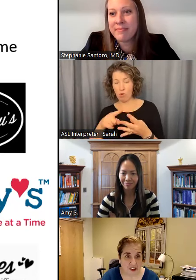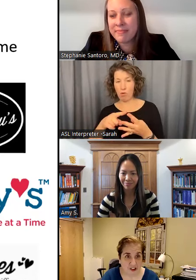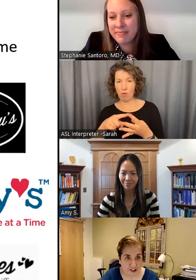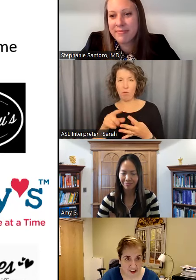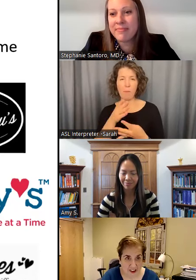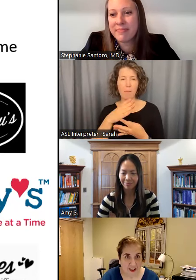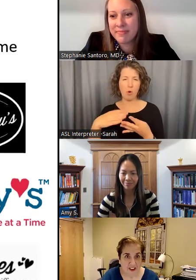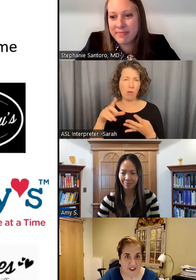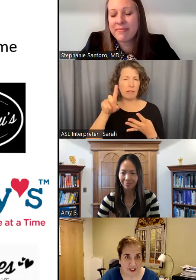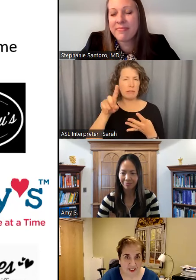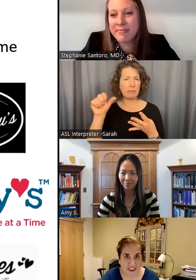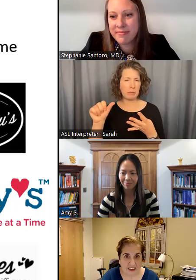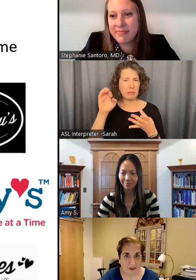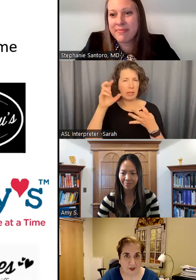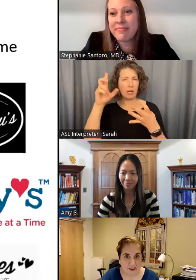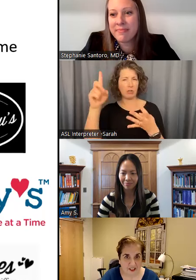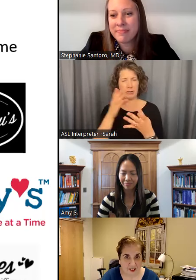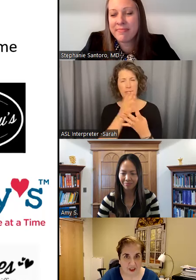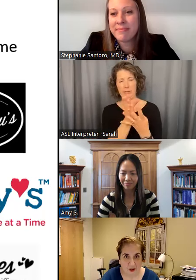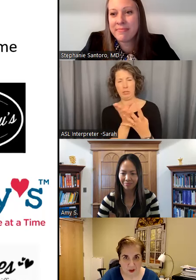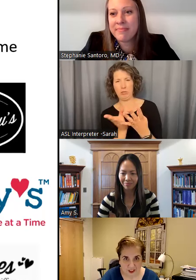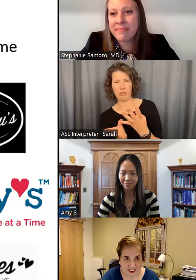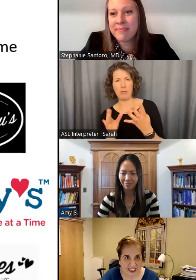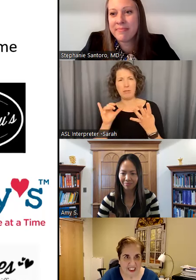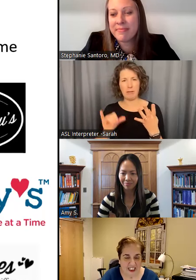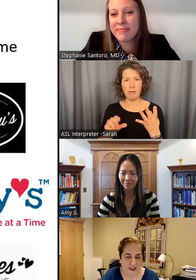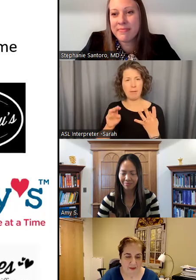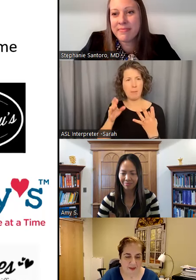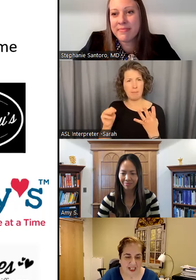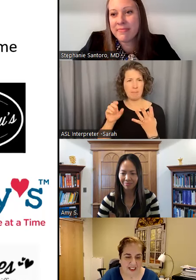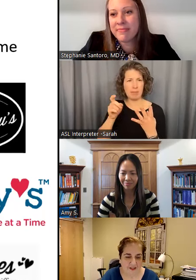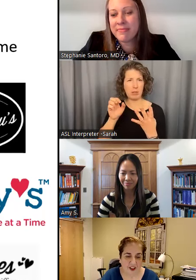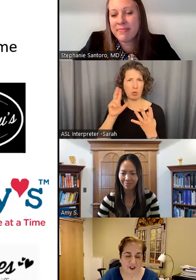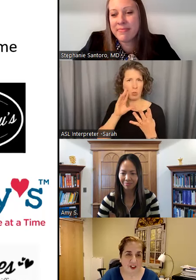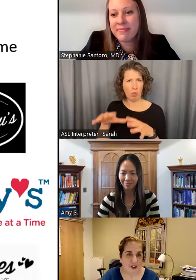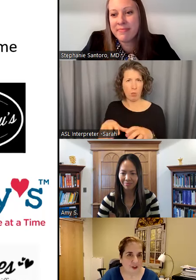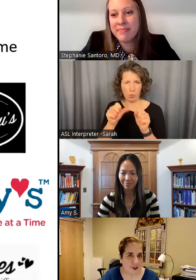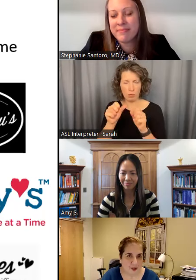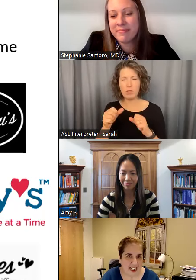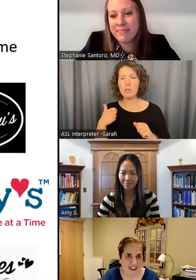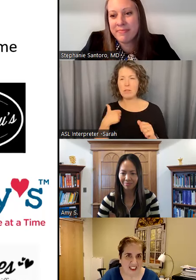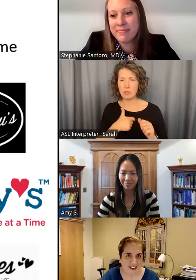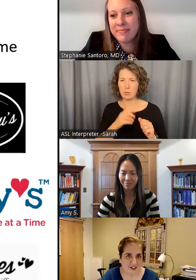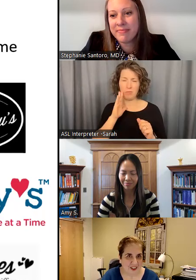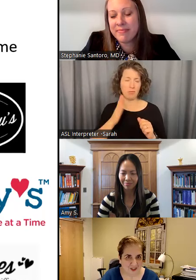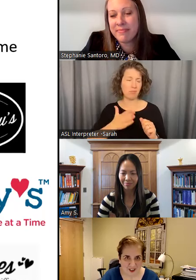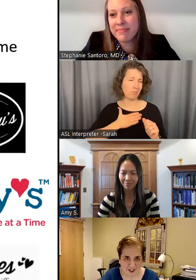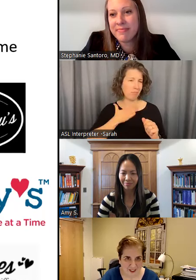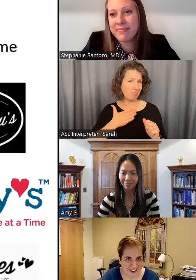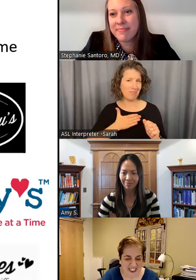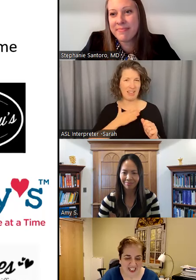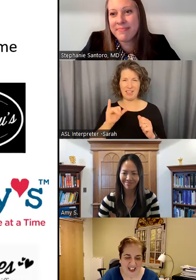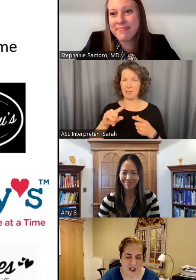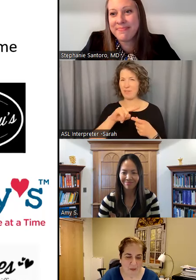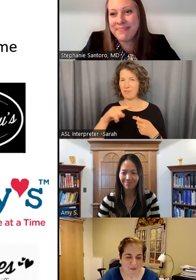disability education series that the Blum Center will host. And we are so glad that this was the first